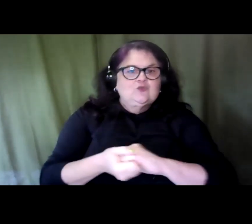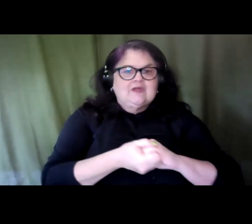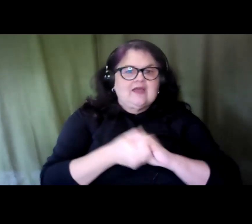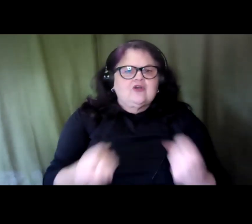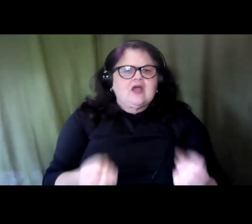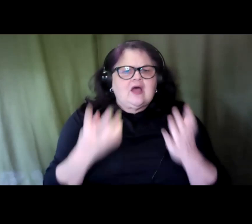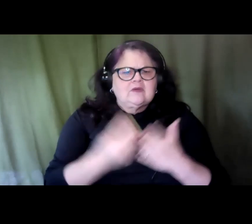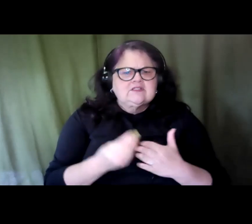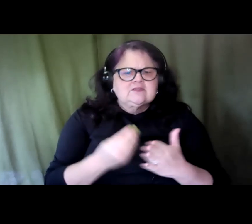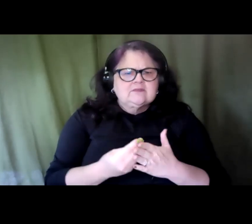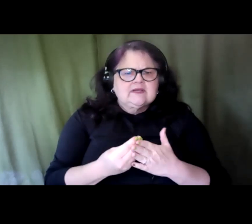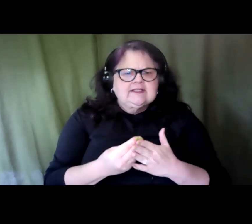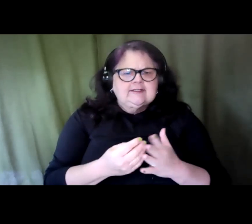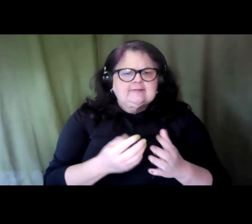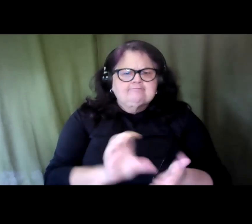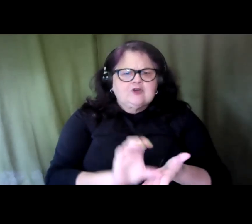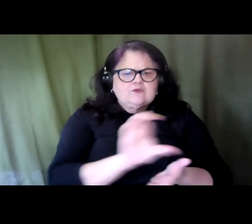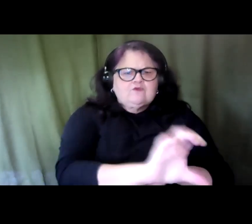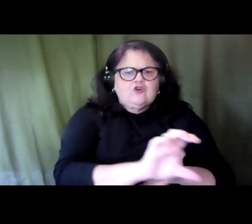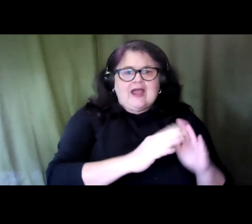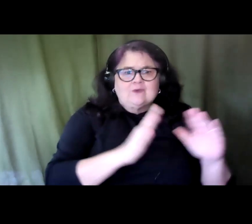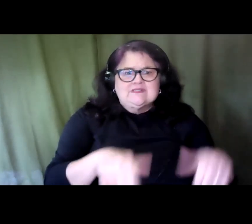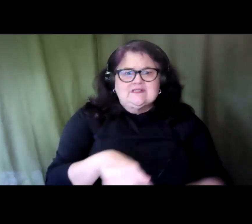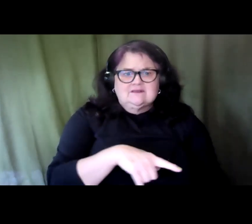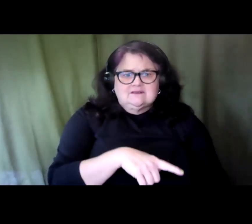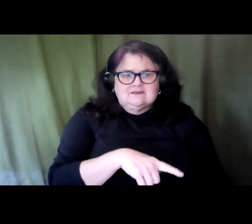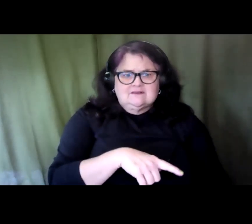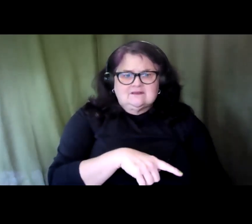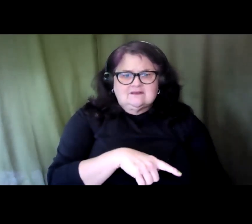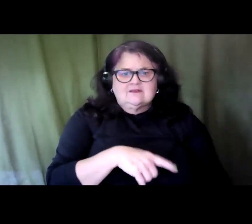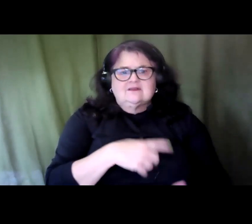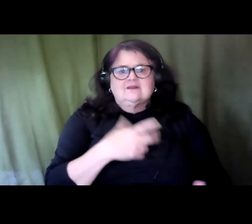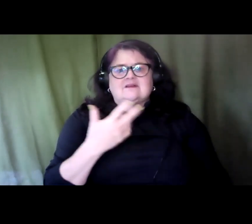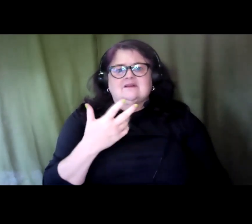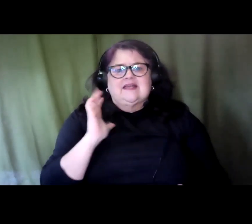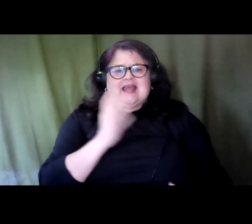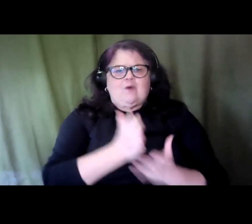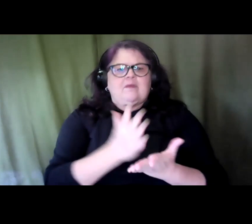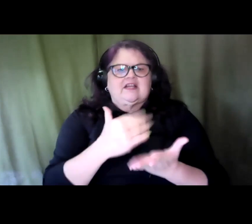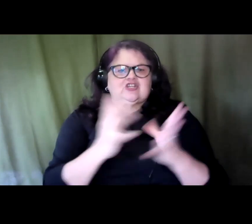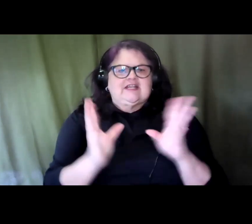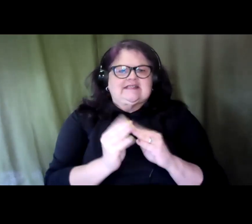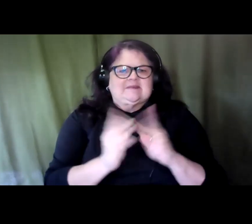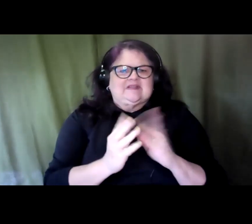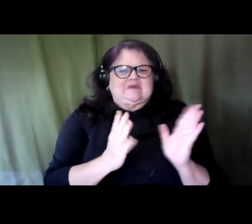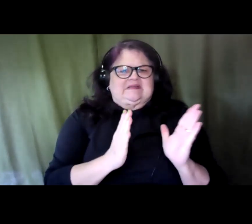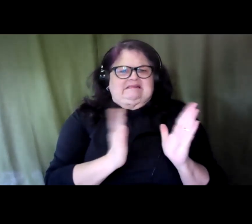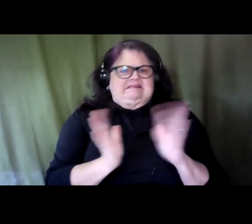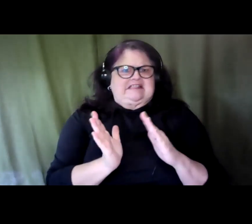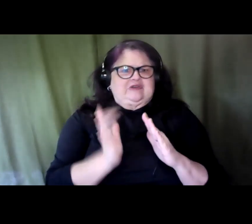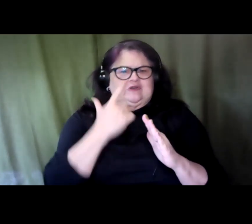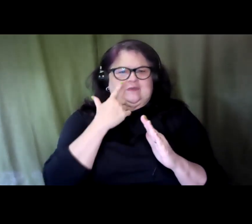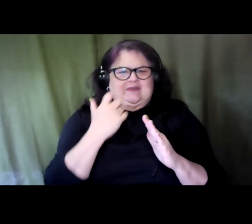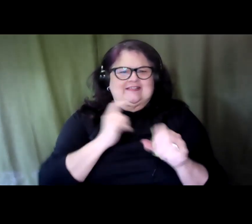goes to housing. And in our mock budget assembly, obviously it was skewed because it was participants